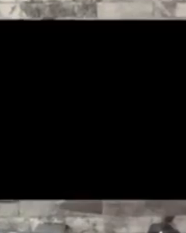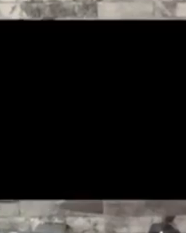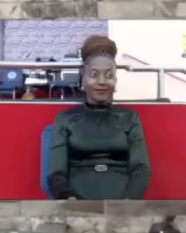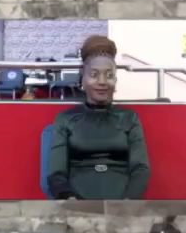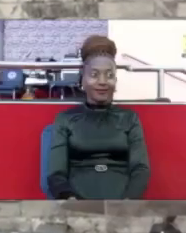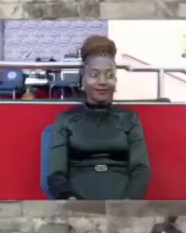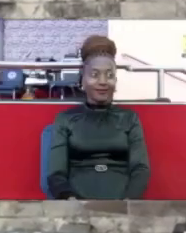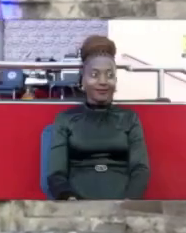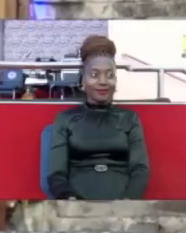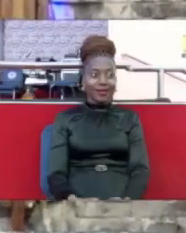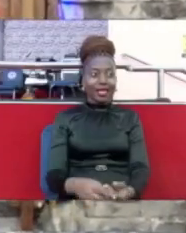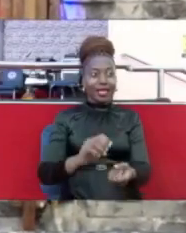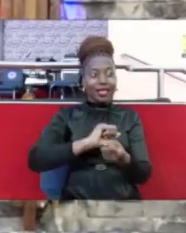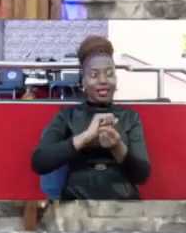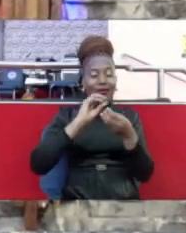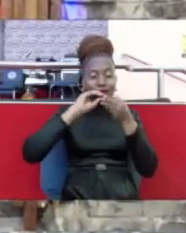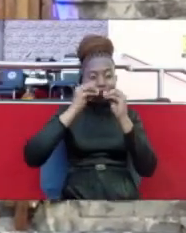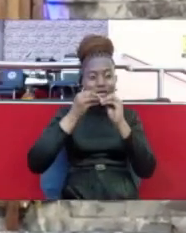It will change your life.